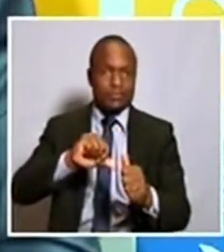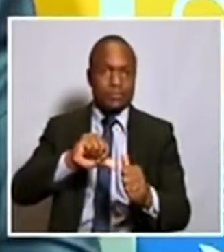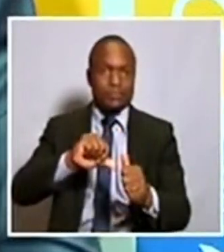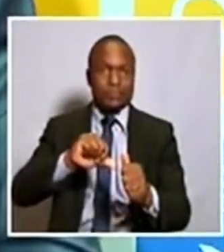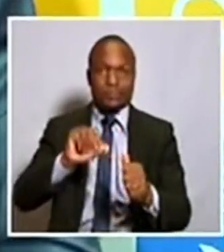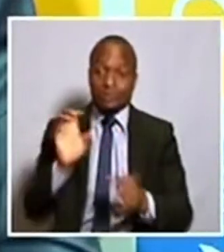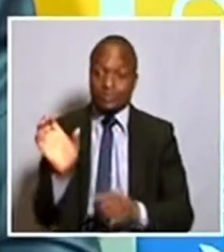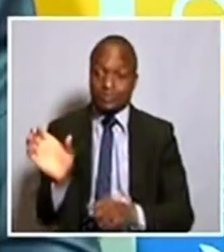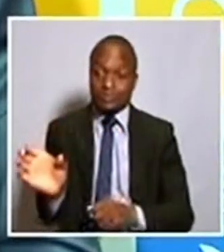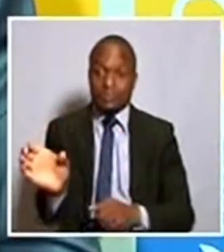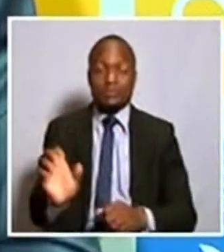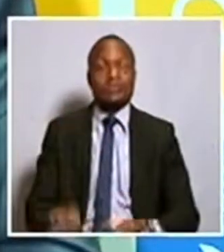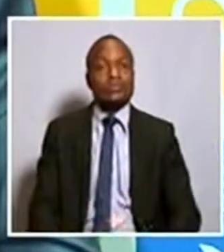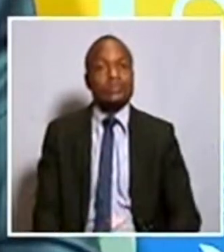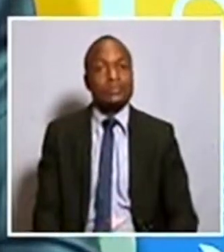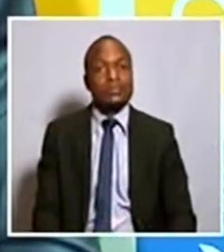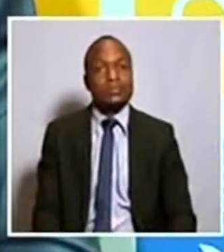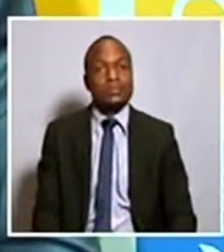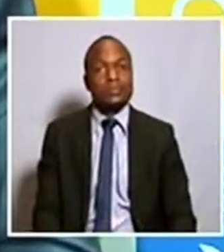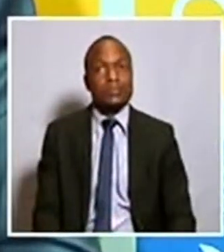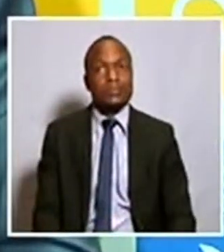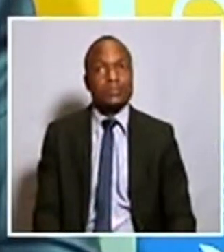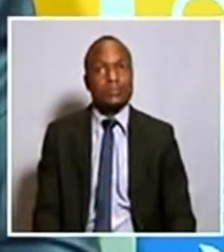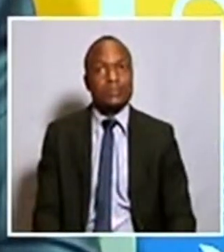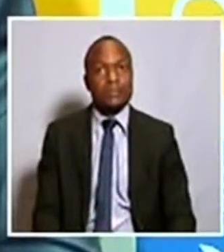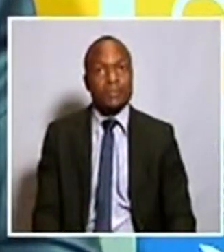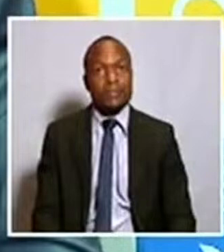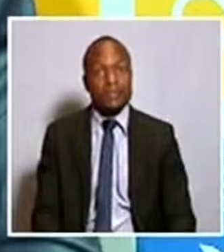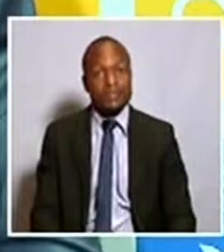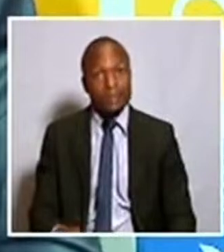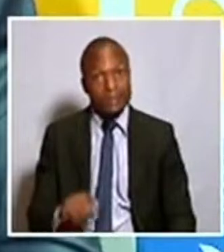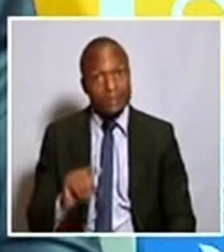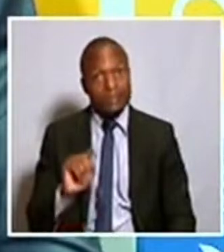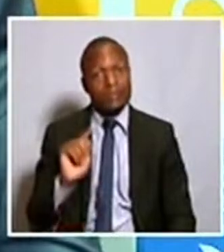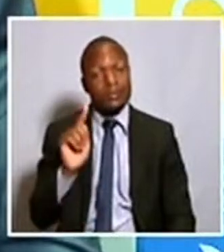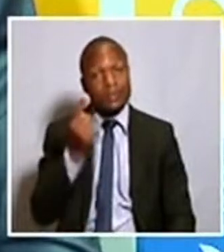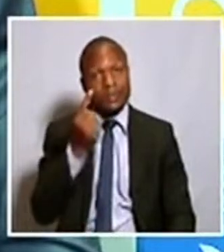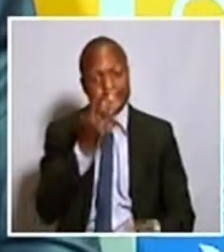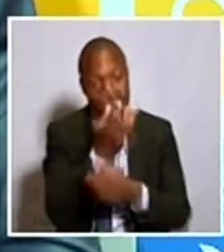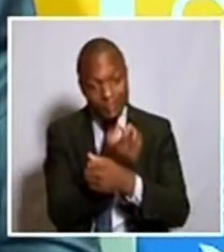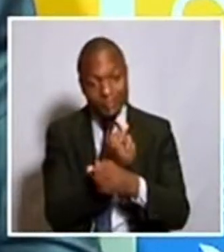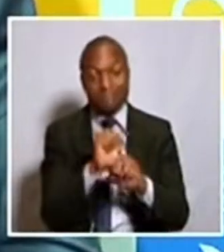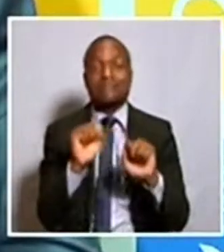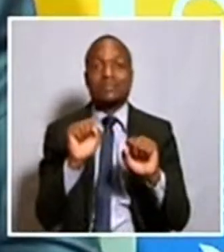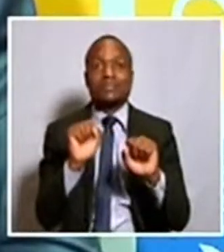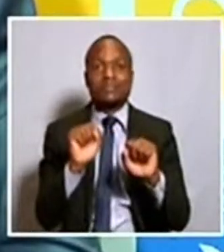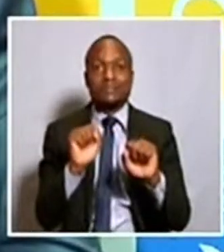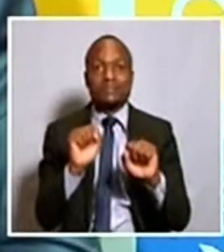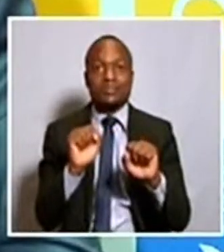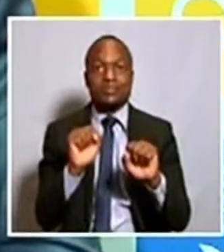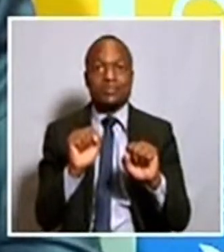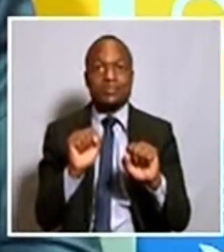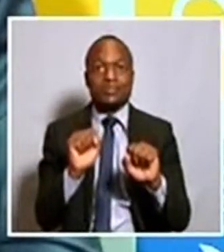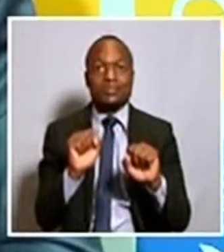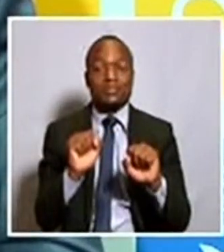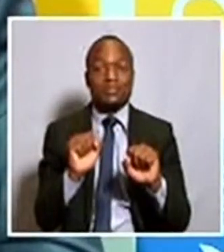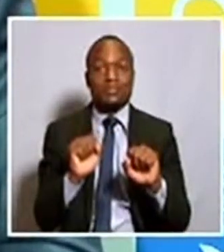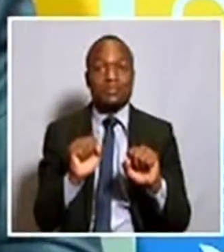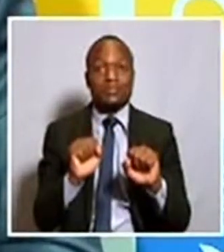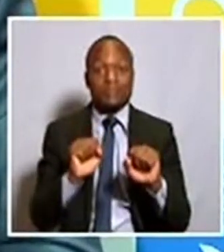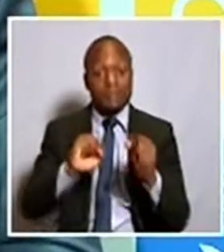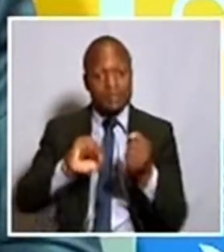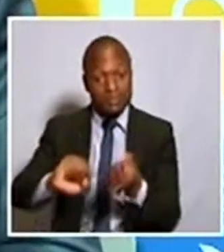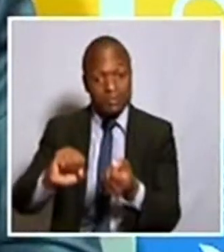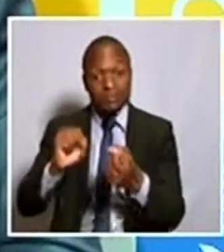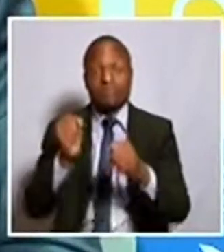the sector. First of all, is to address the